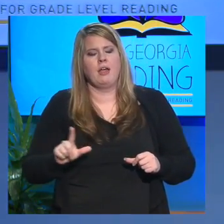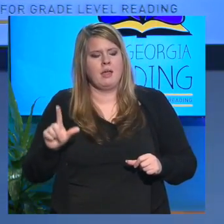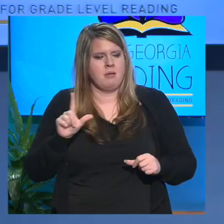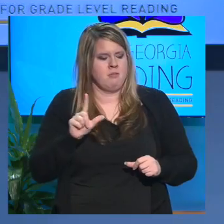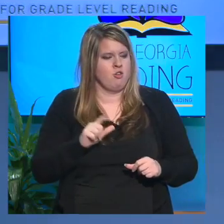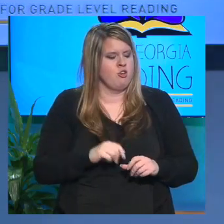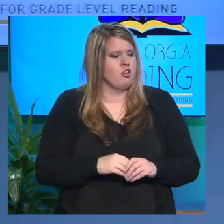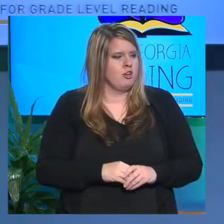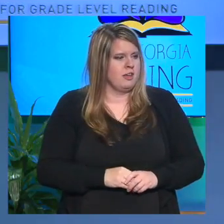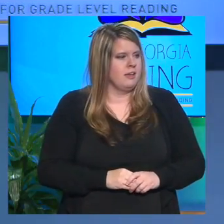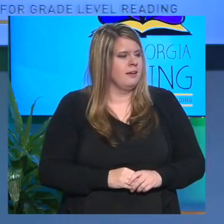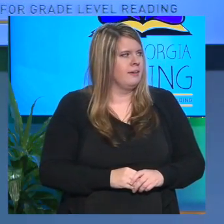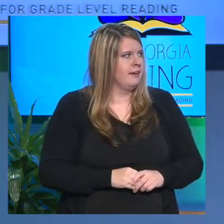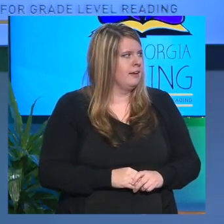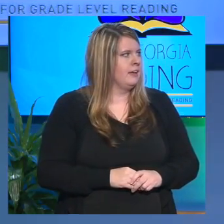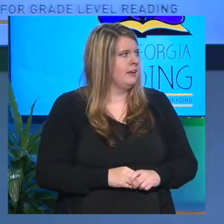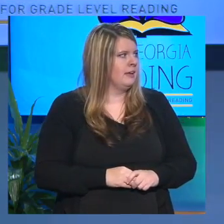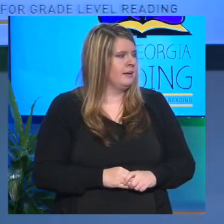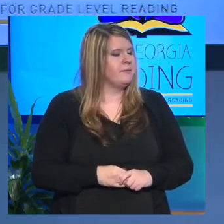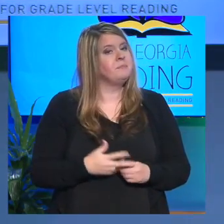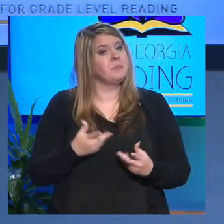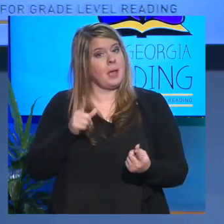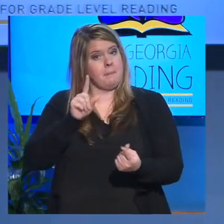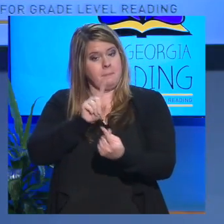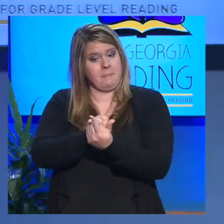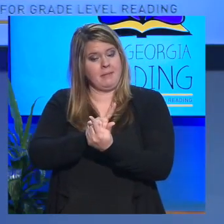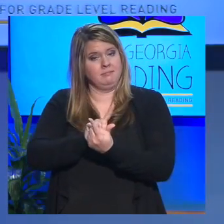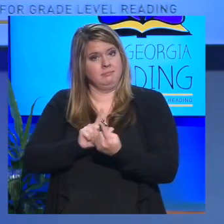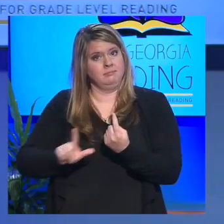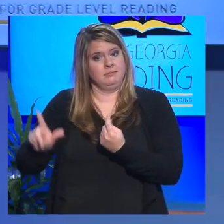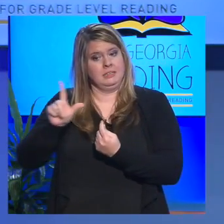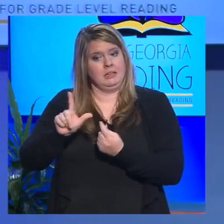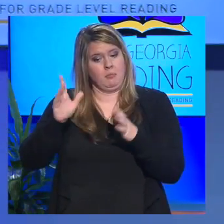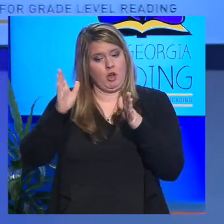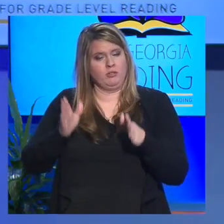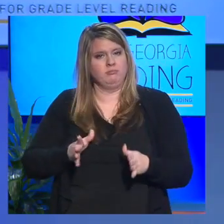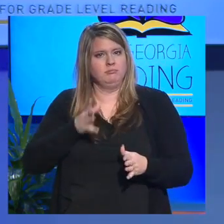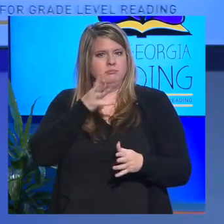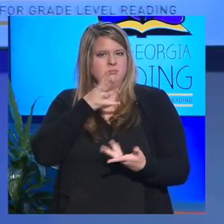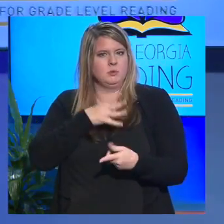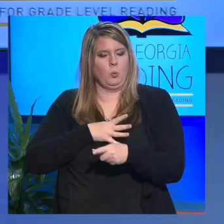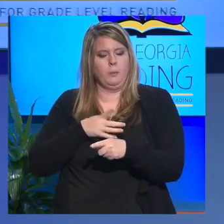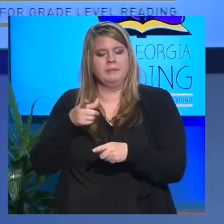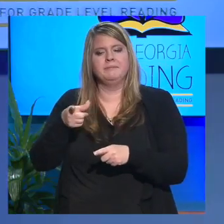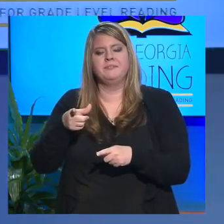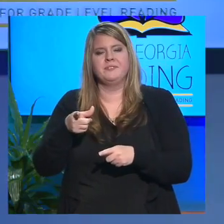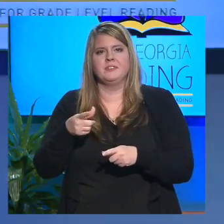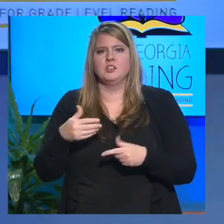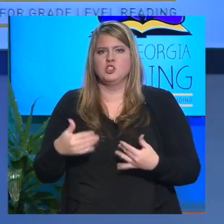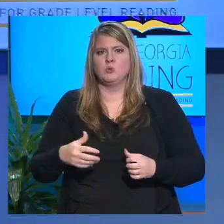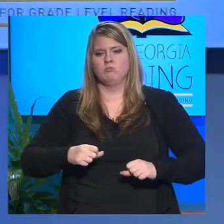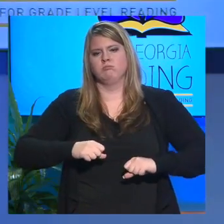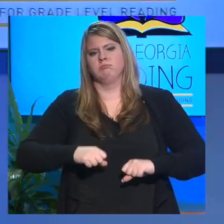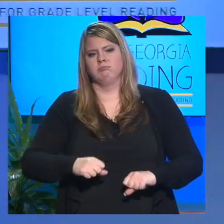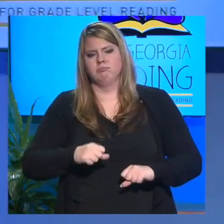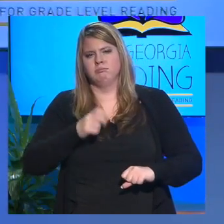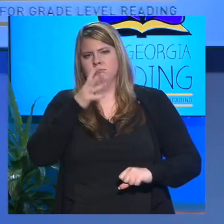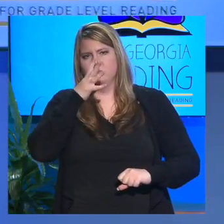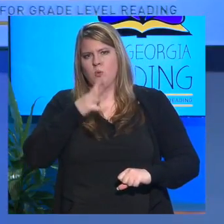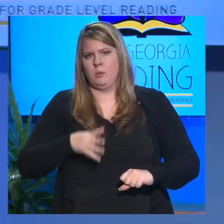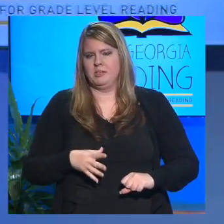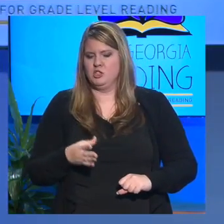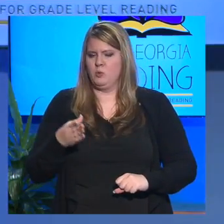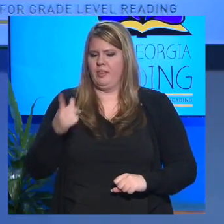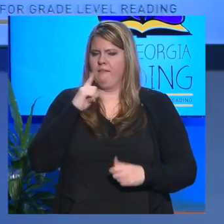And I met the library lady. She was a traditionally built woman of her time. Made for comfort, not for